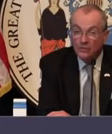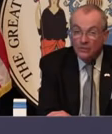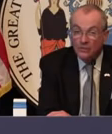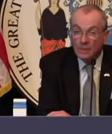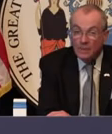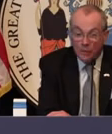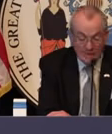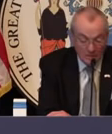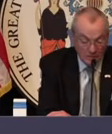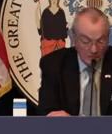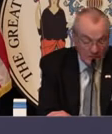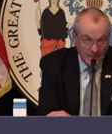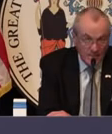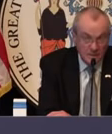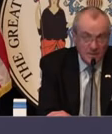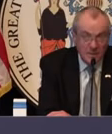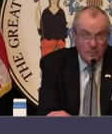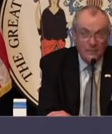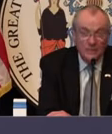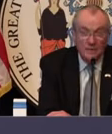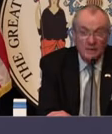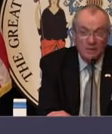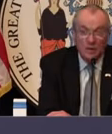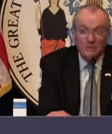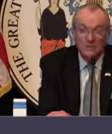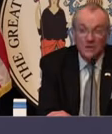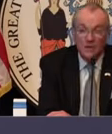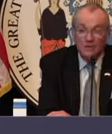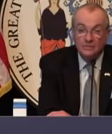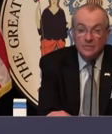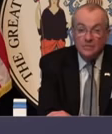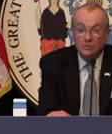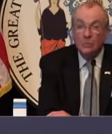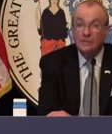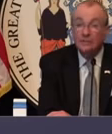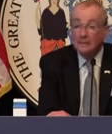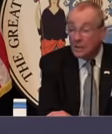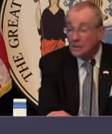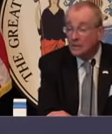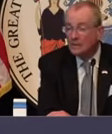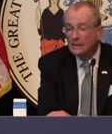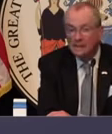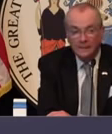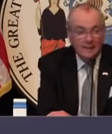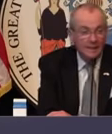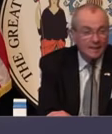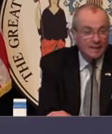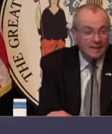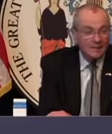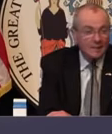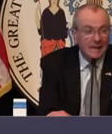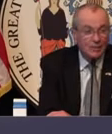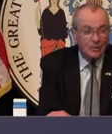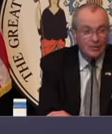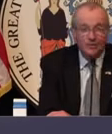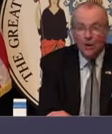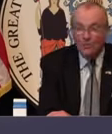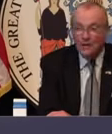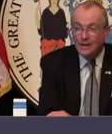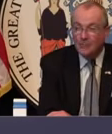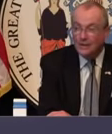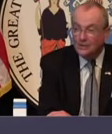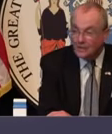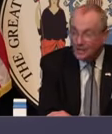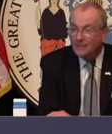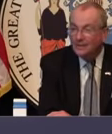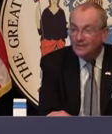invited by President Randy Weingarten, to be on with the American Federation of Teachers weekly town hall. And in the category of you're known